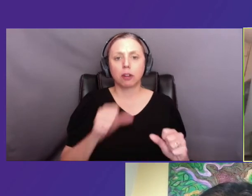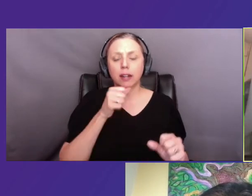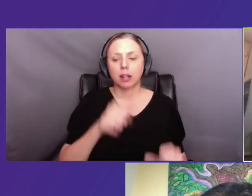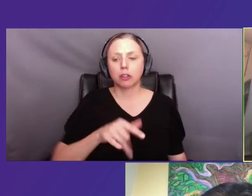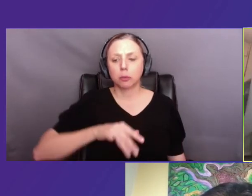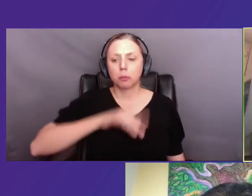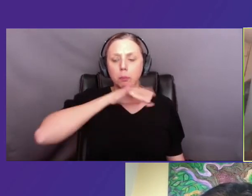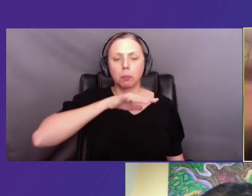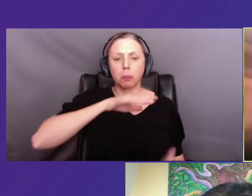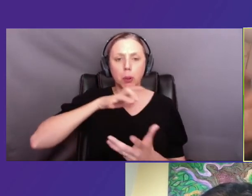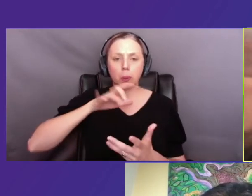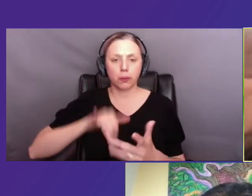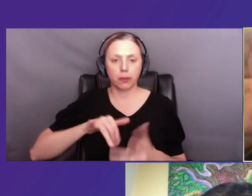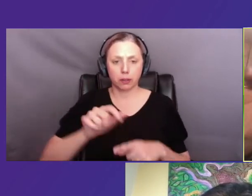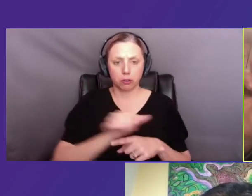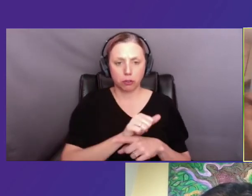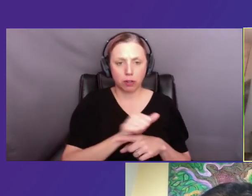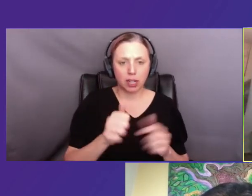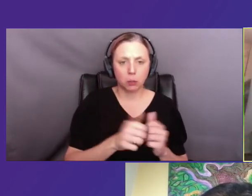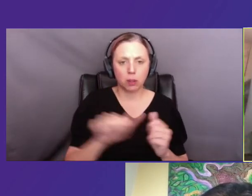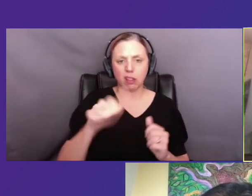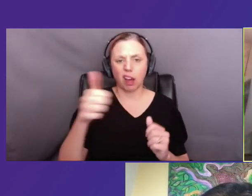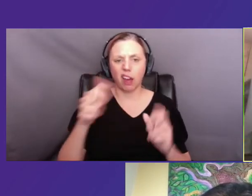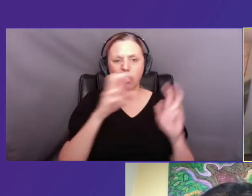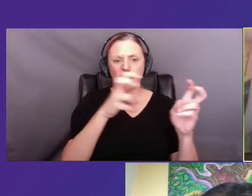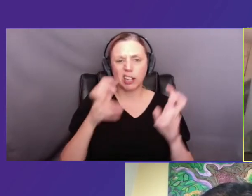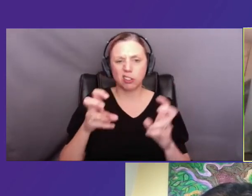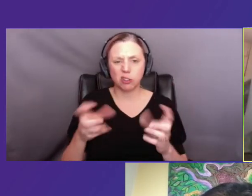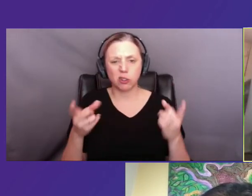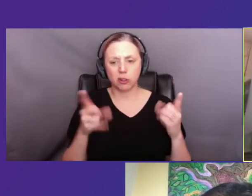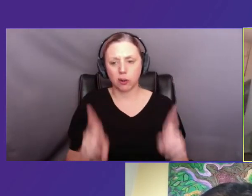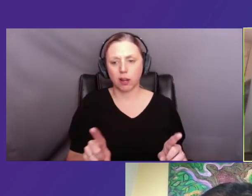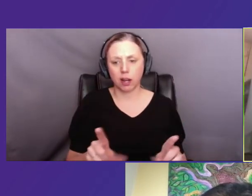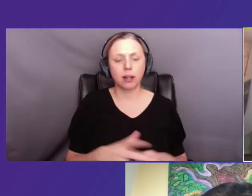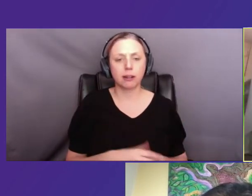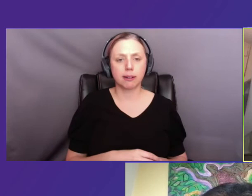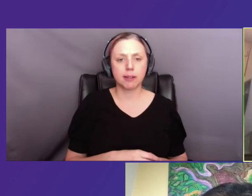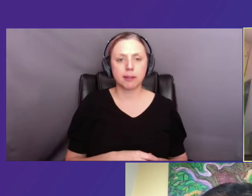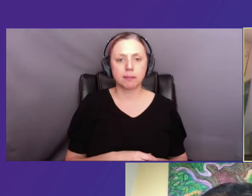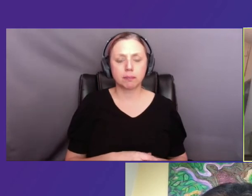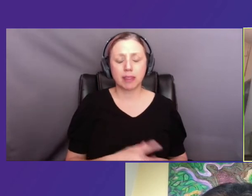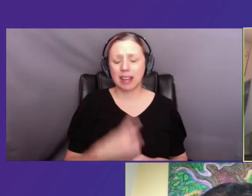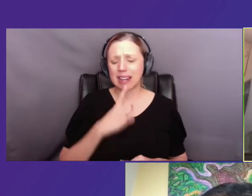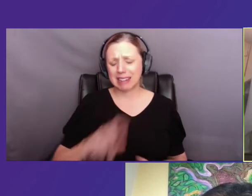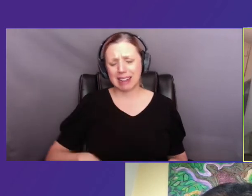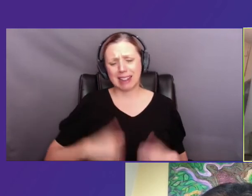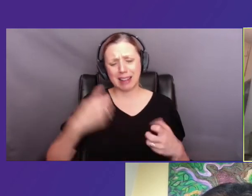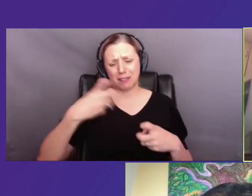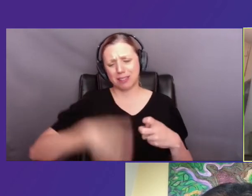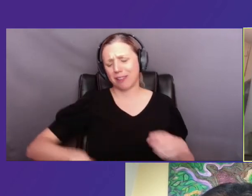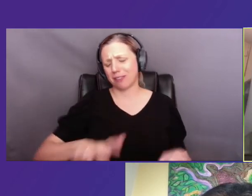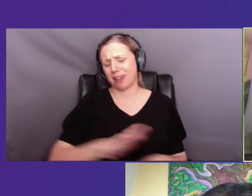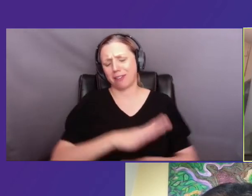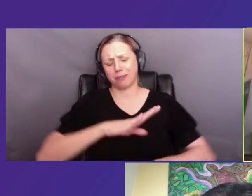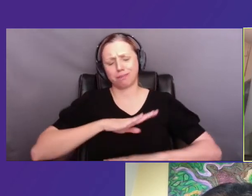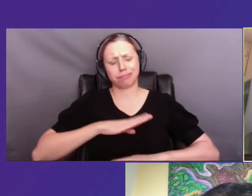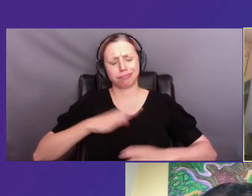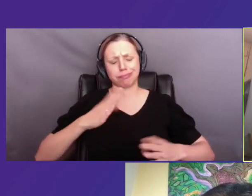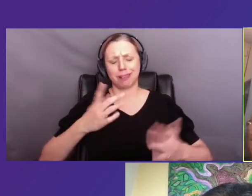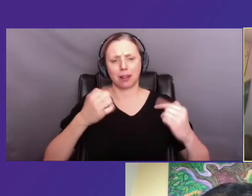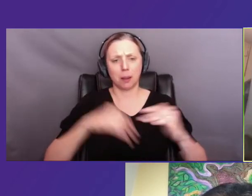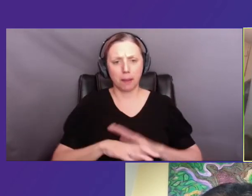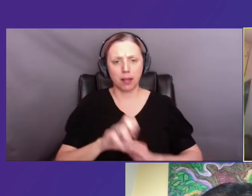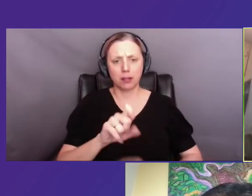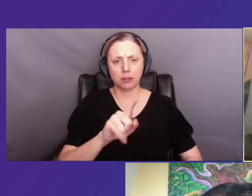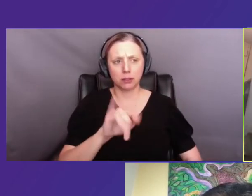the training with other little issues that are going on. I said, life is tough enough. Let's come into the studio,